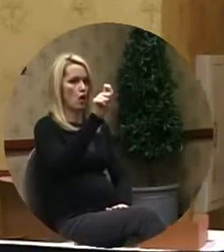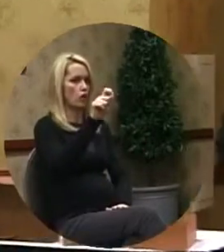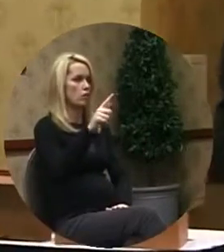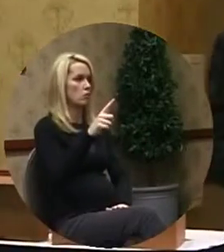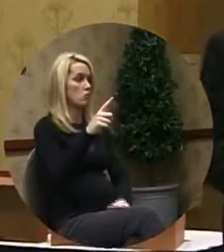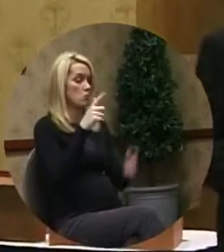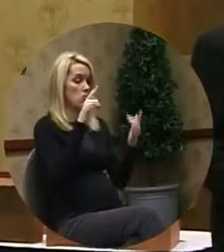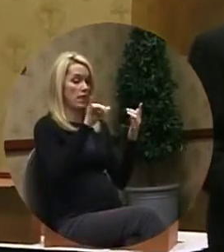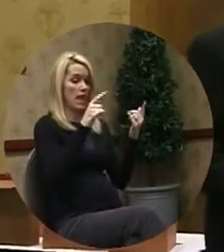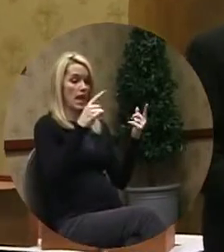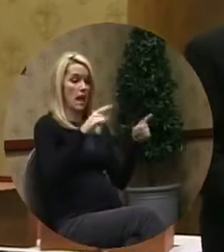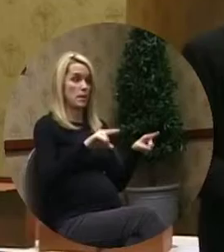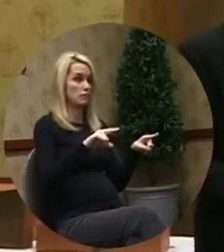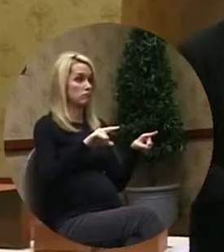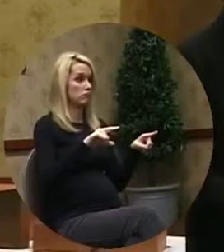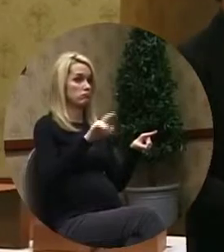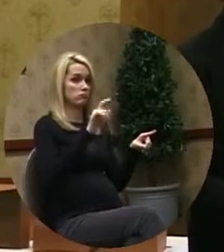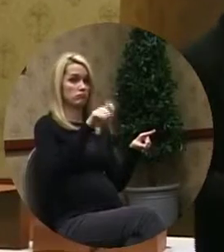it happened.